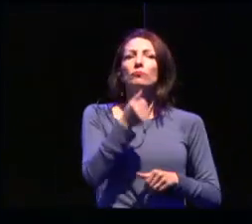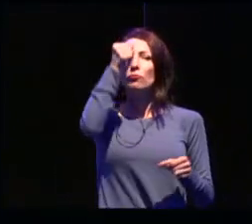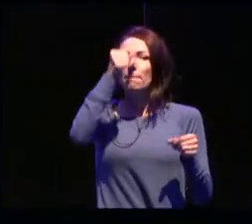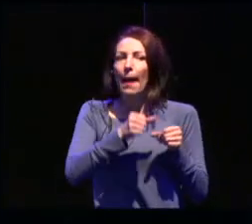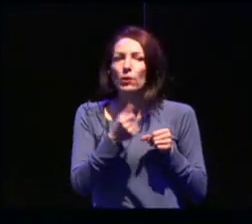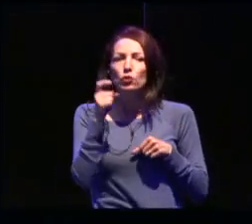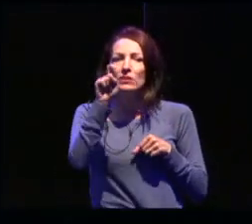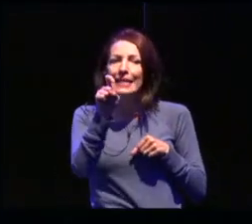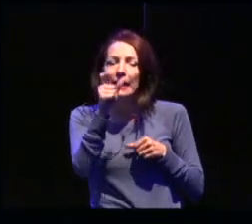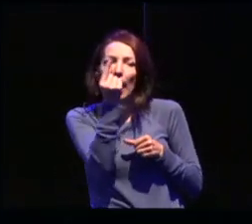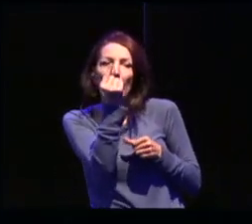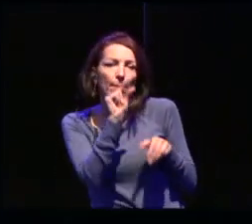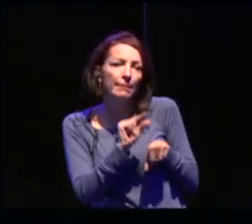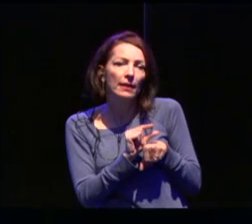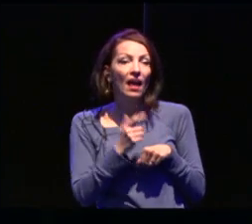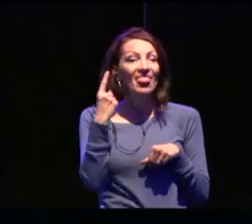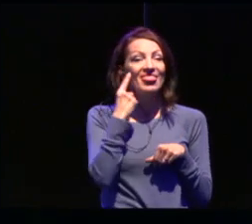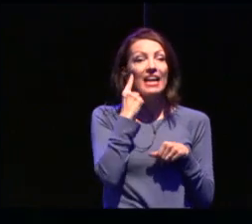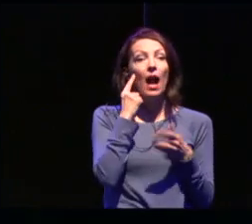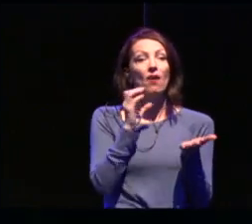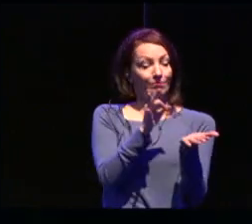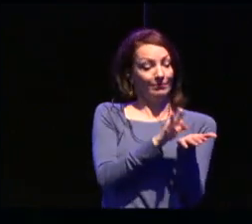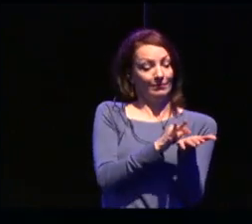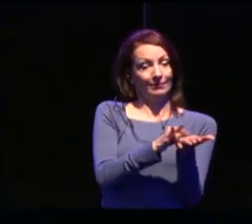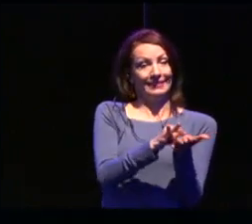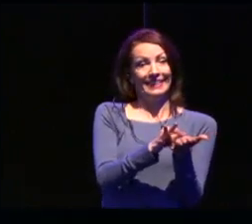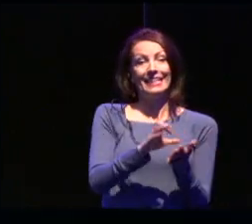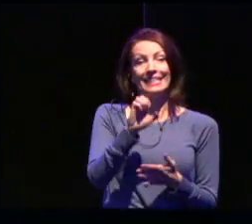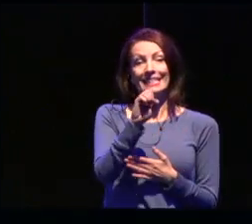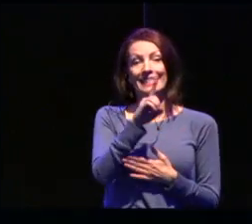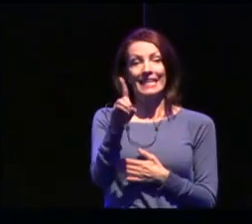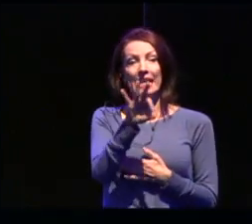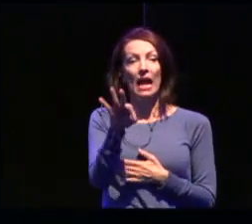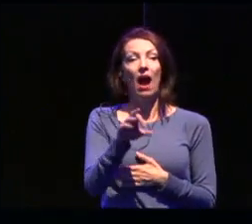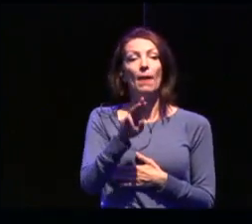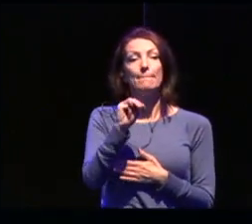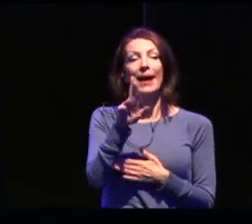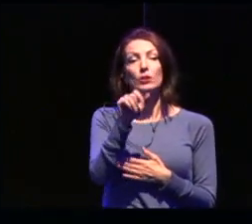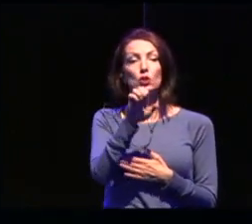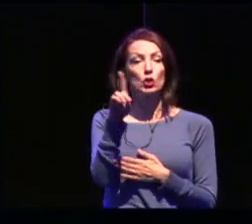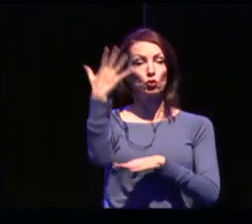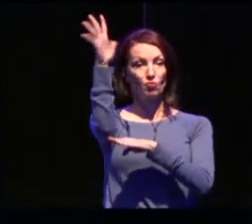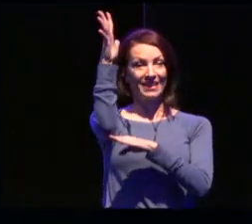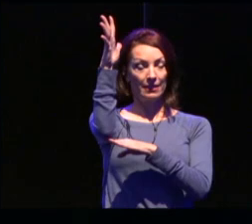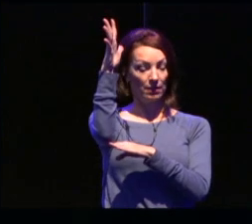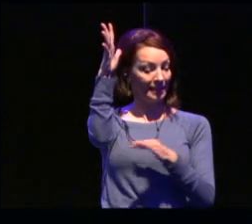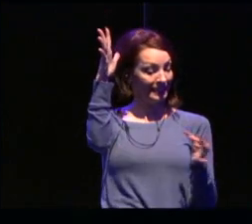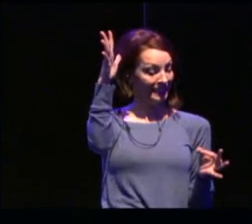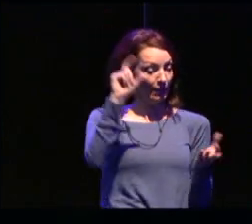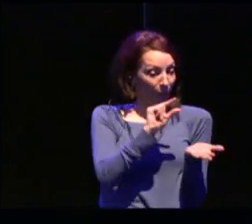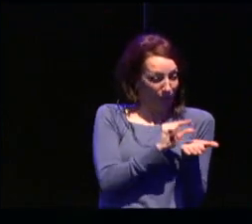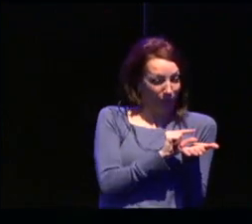know, think of the grain, the seed of the mustard tree. Think of that. Small seed, big tree.